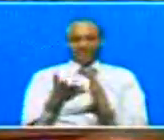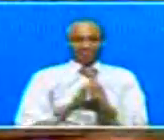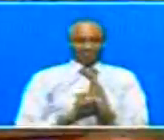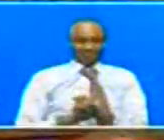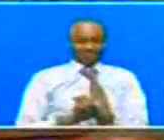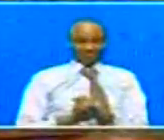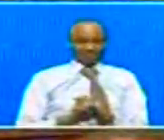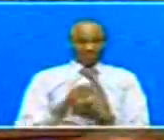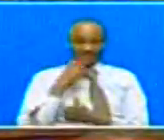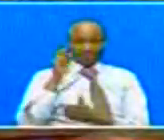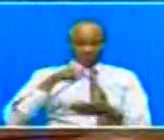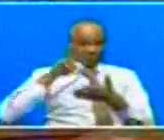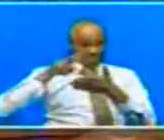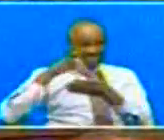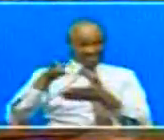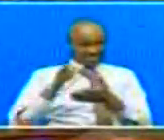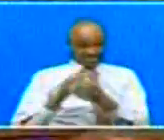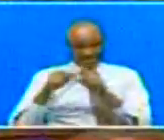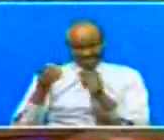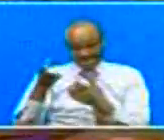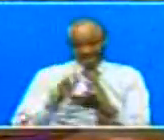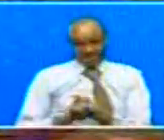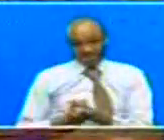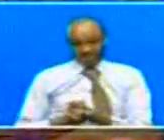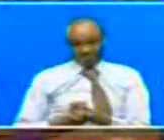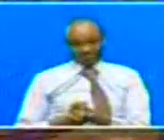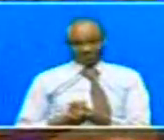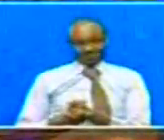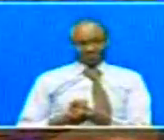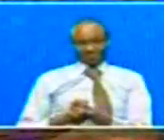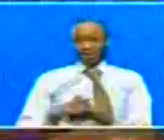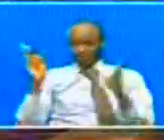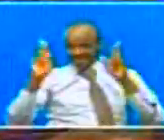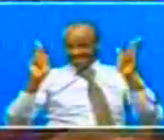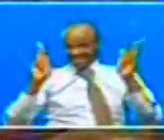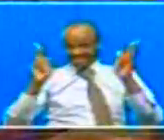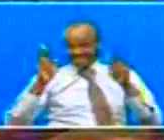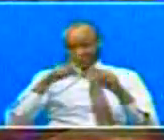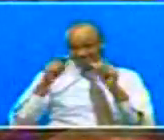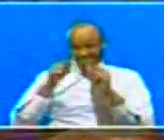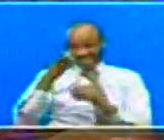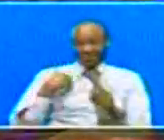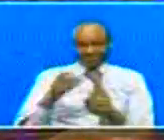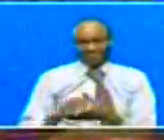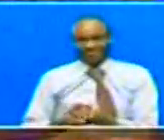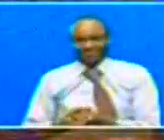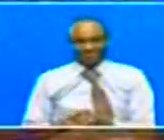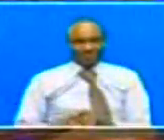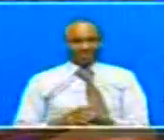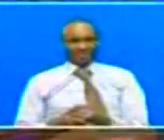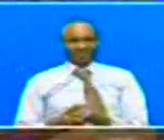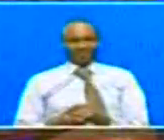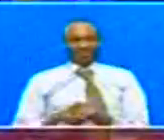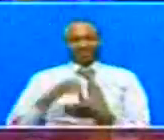fact, I got to read this message that just came through, Tony. Are you ready for this? I'm ready for any question. Okay. Alfred